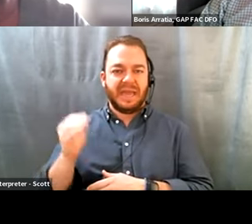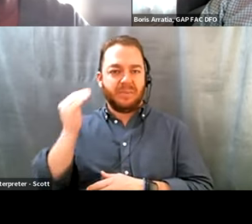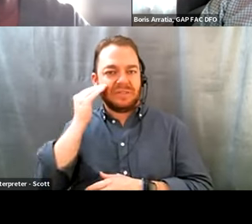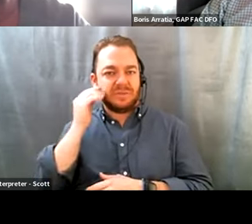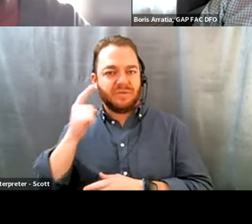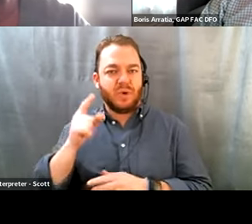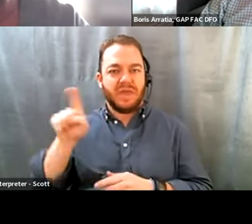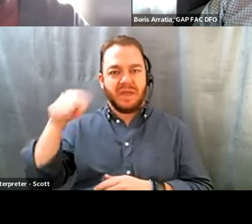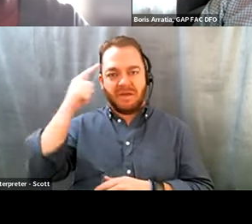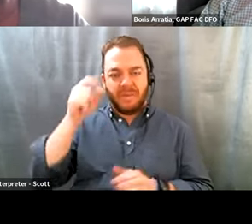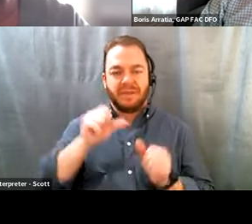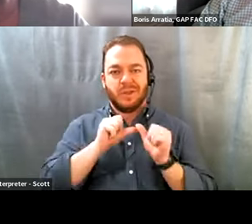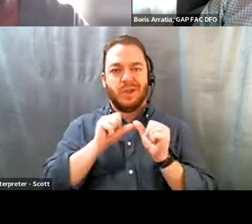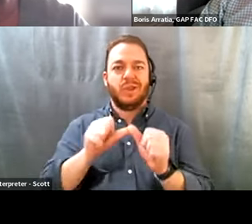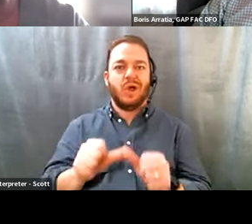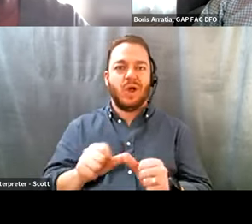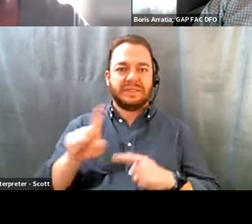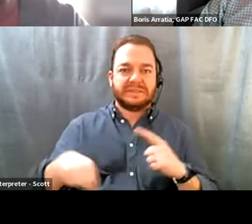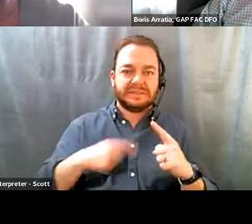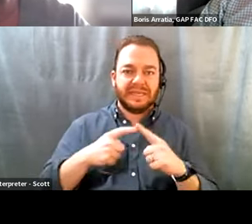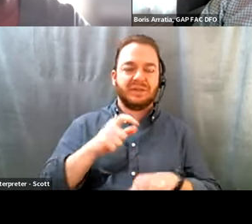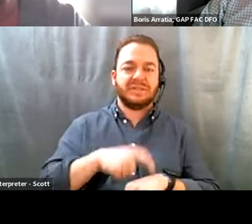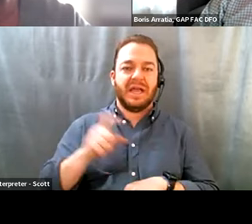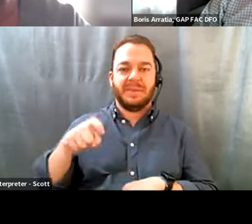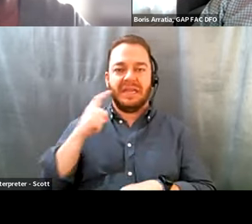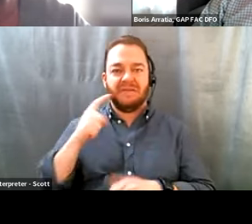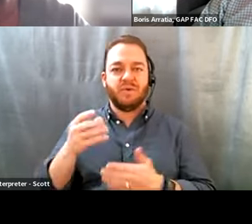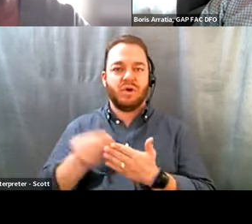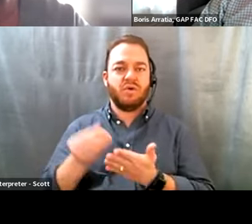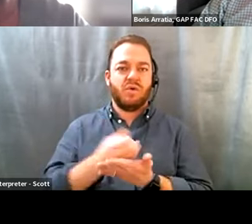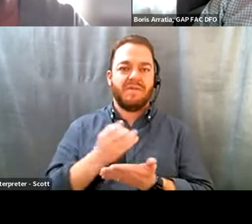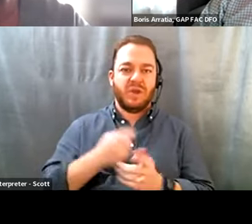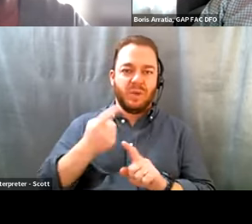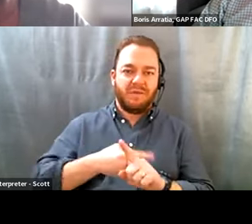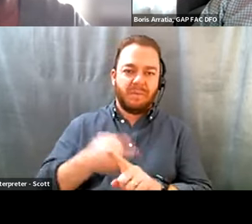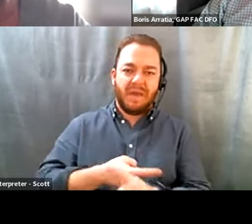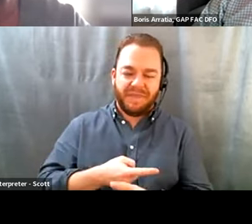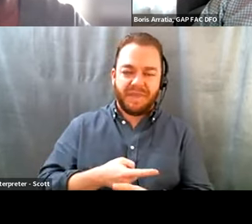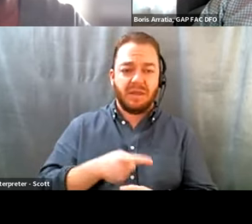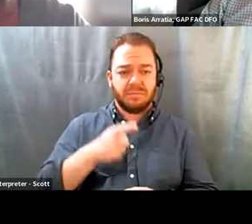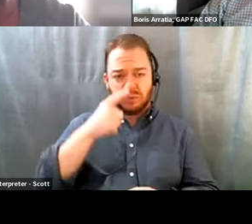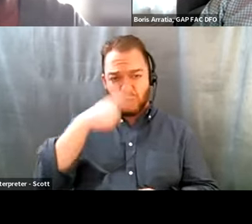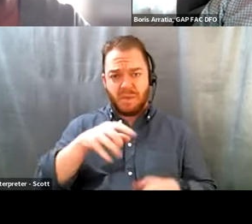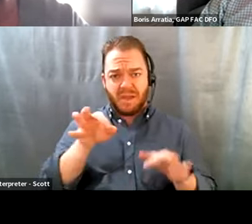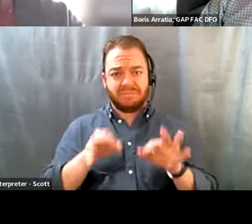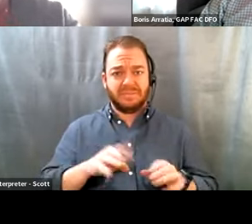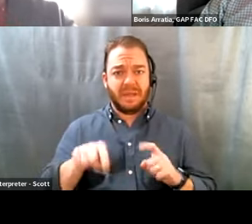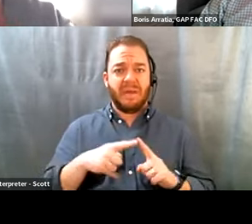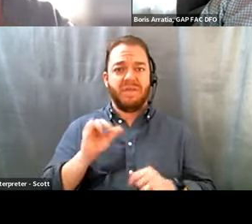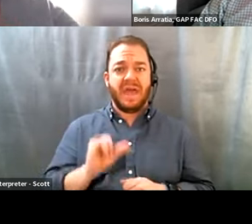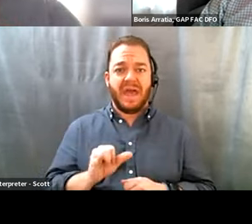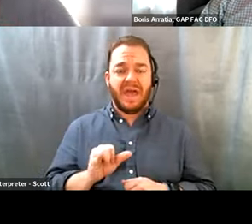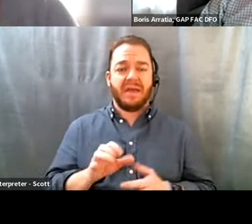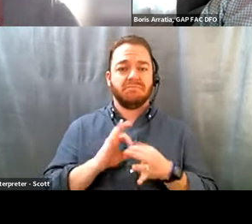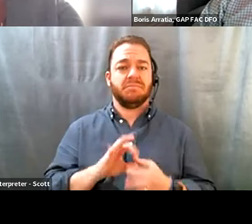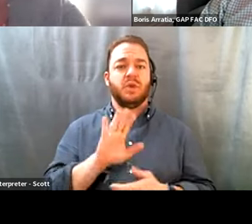long sales cycle time and the need for revenue month over month. Can you just talk a little bit about that based